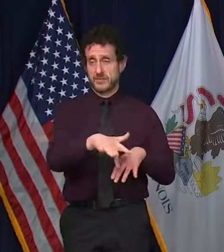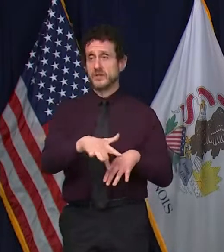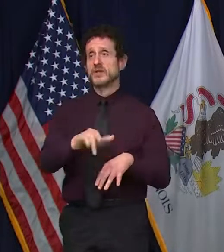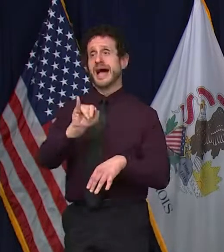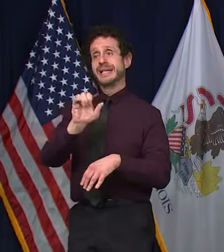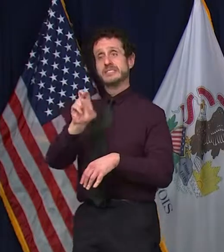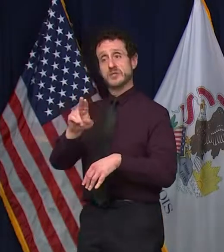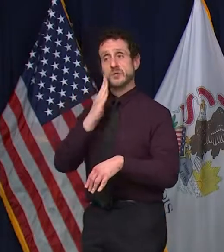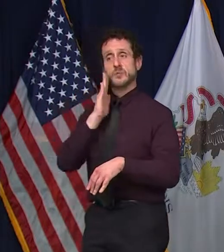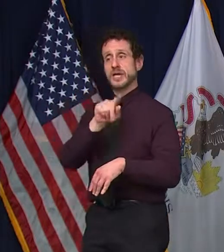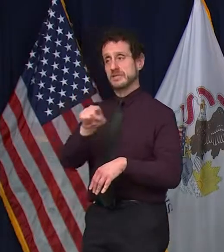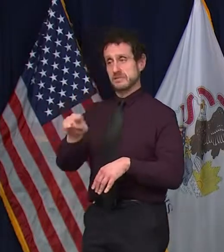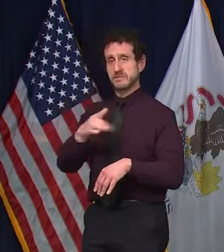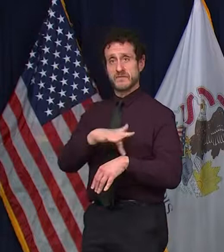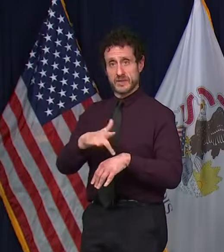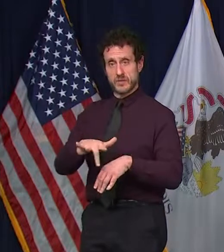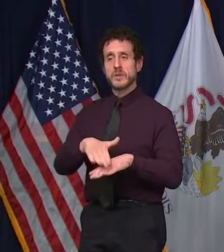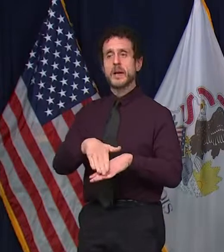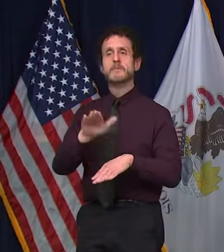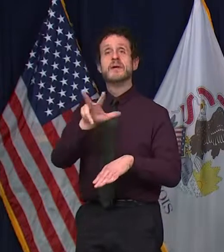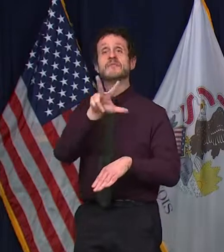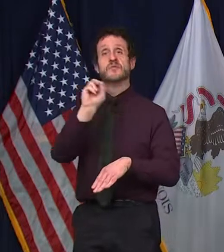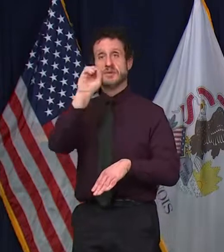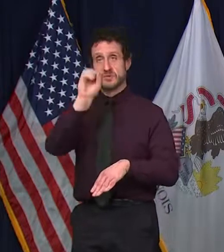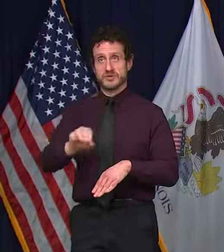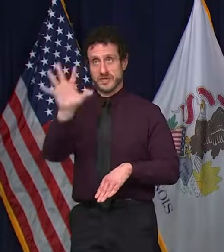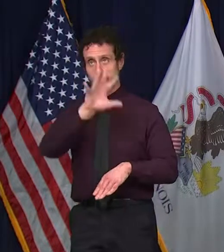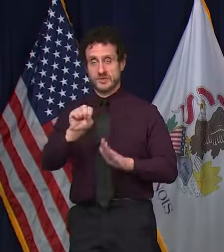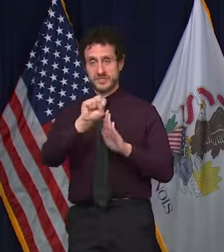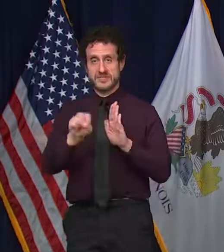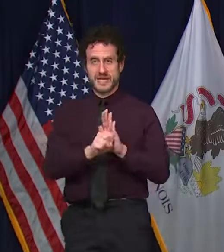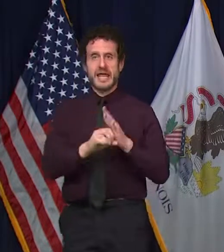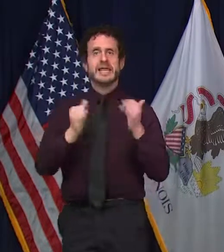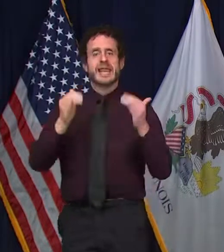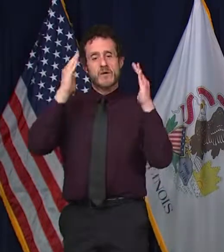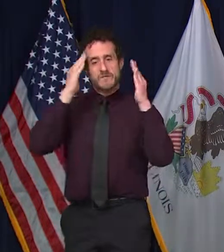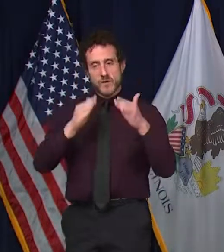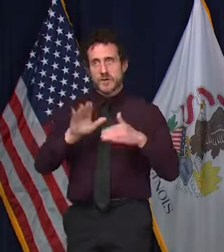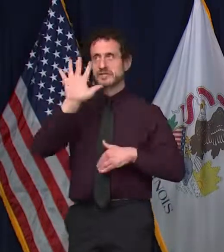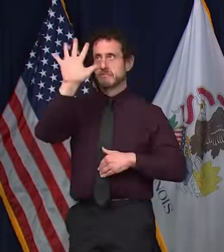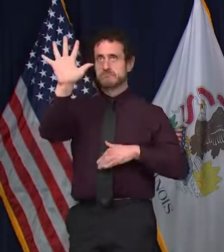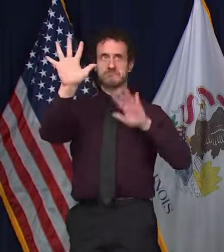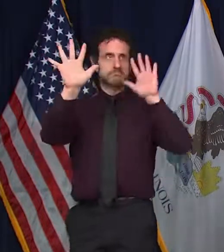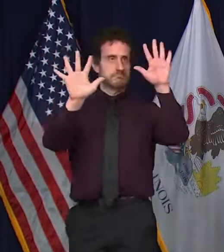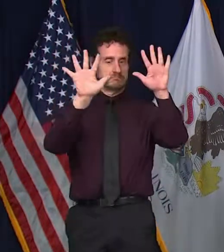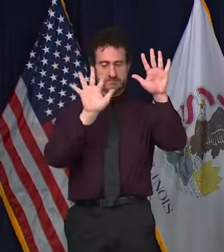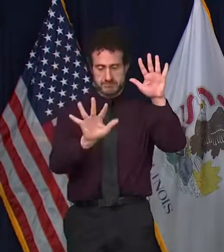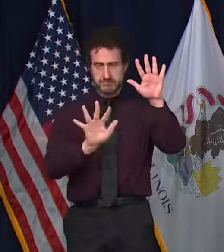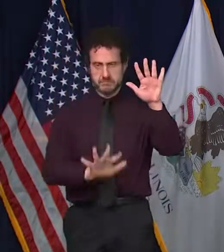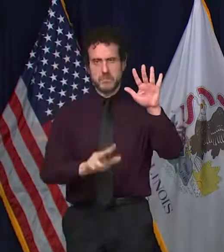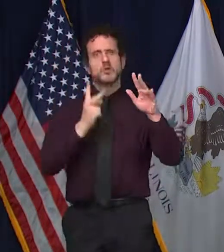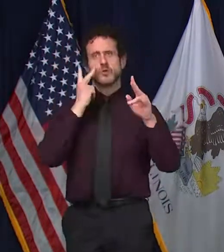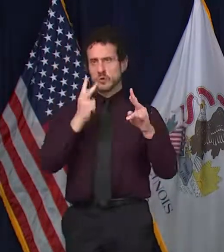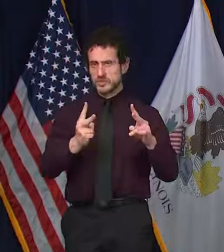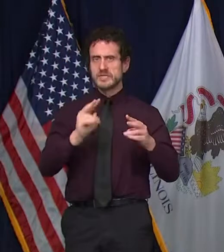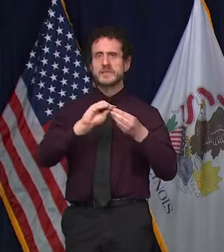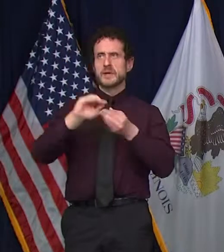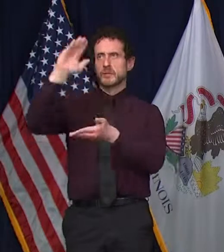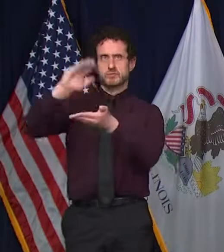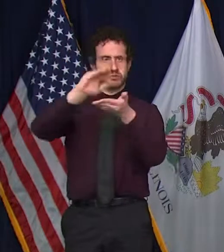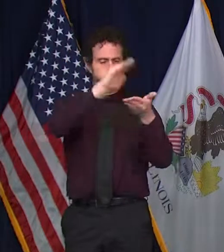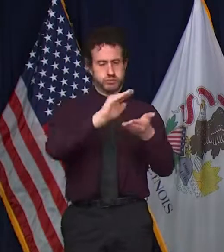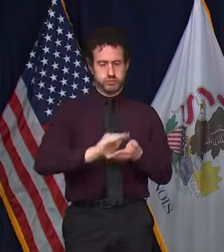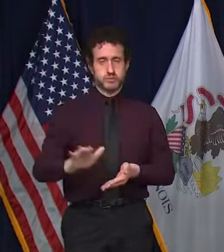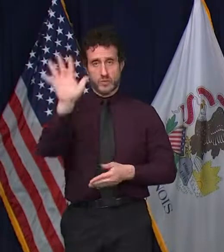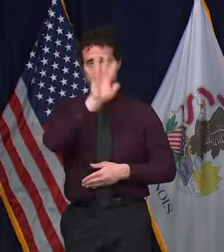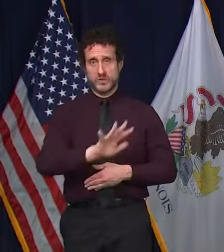above 30%. So as we look at each individual region, you see the same trends playing out everywhere. Instead